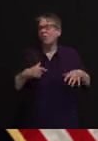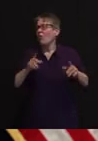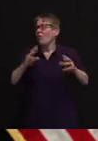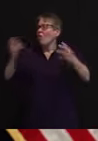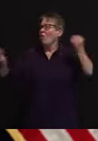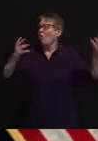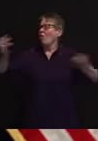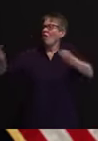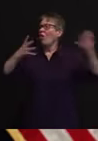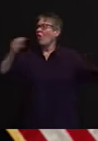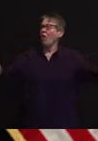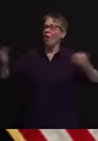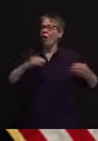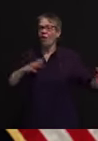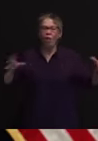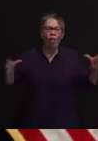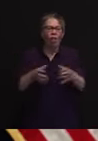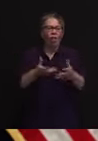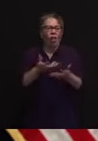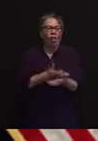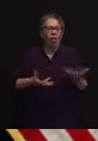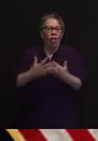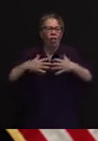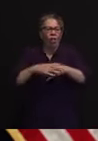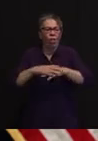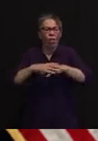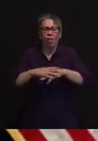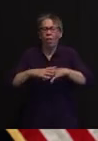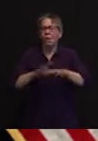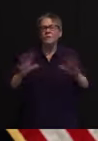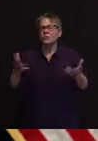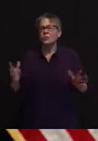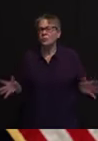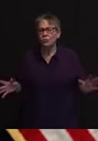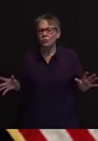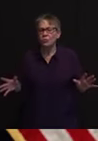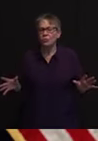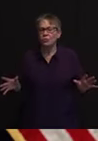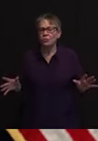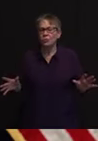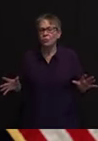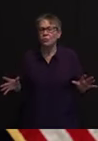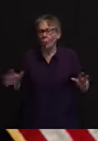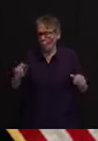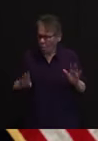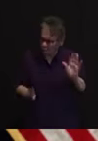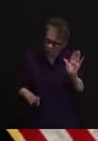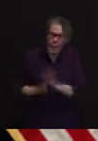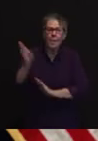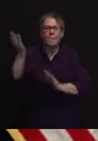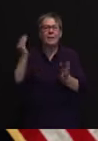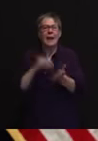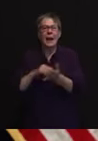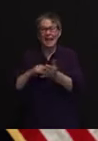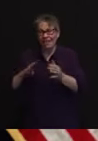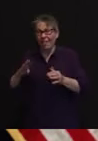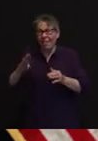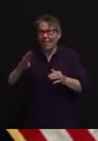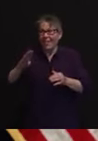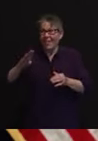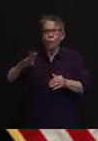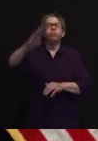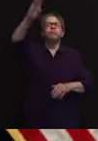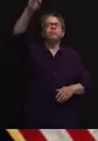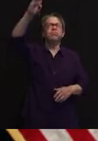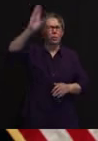36,000 hospitalizations and 6,000 ventilators. I would just say before Judy comes in